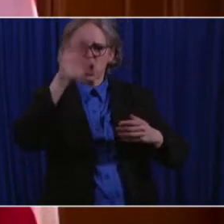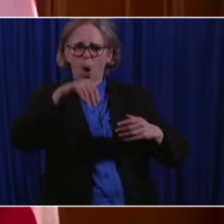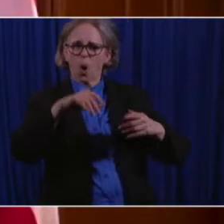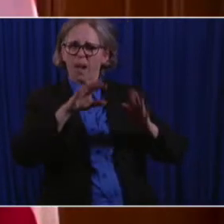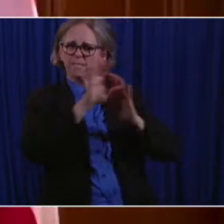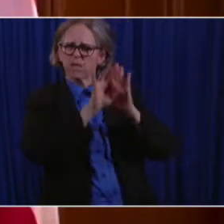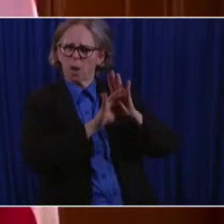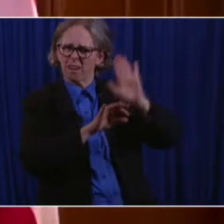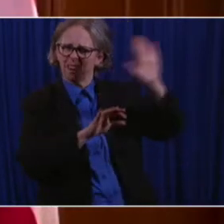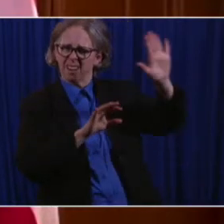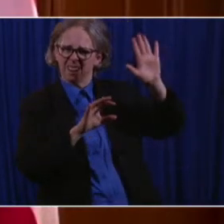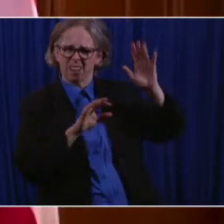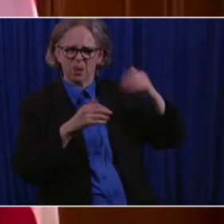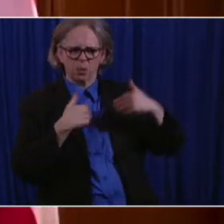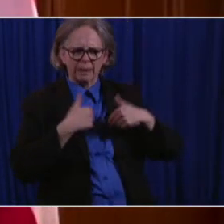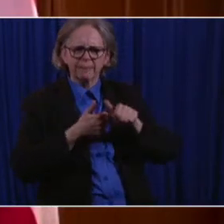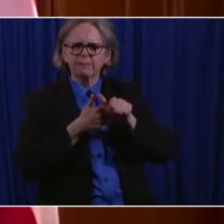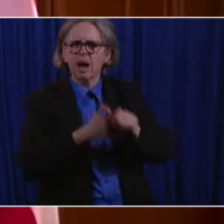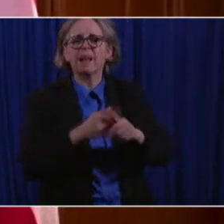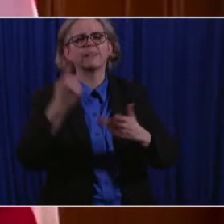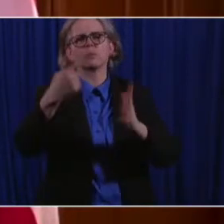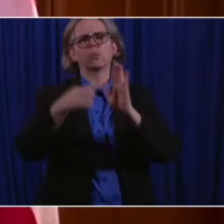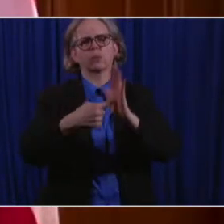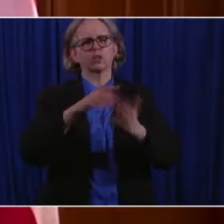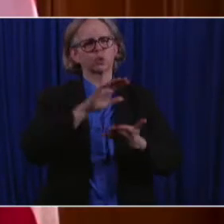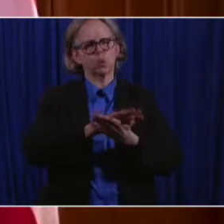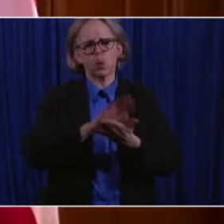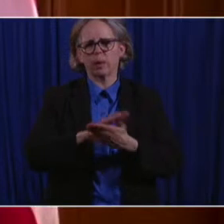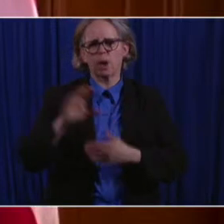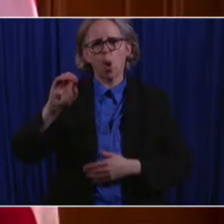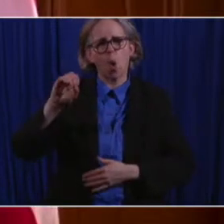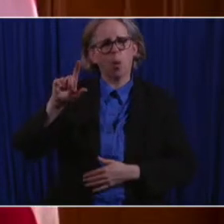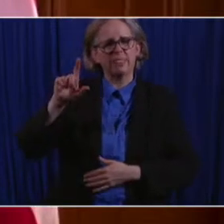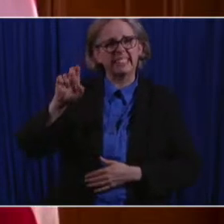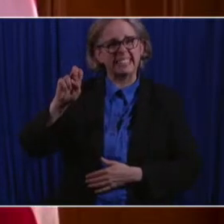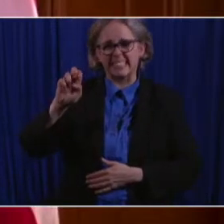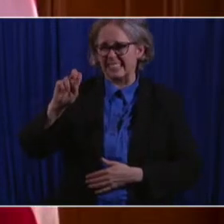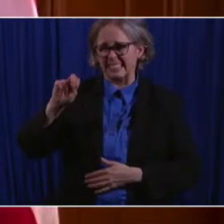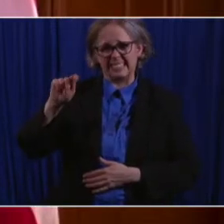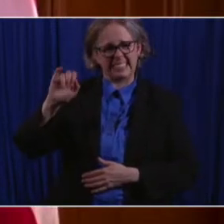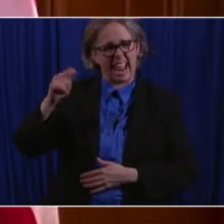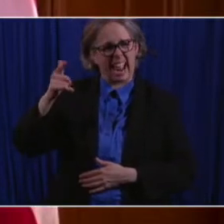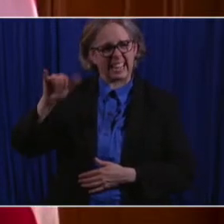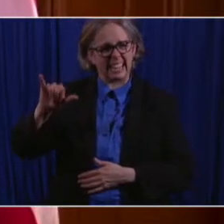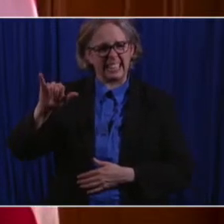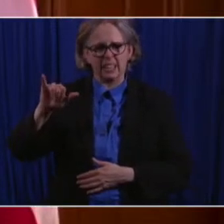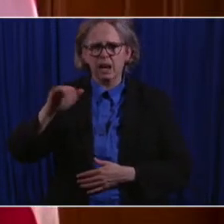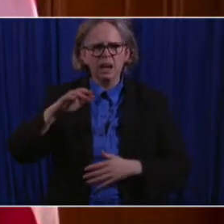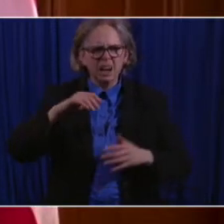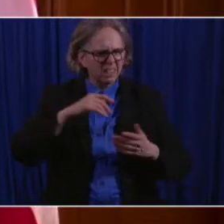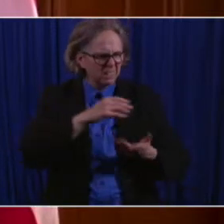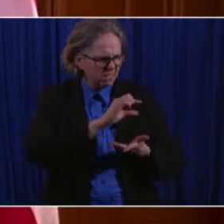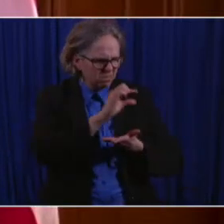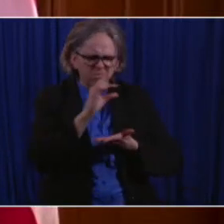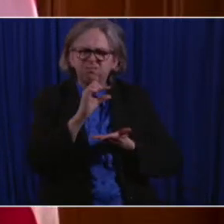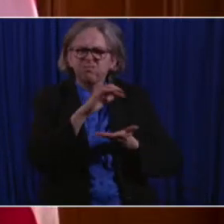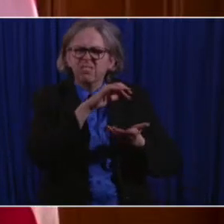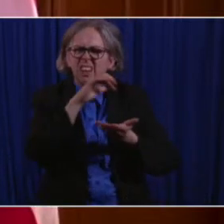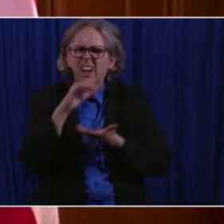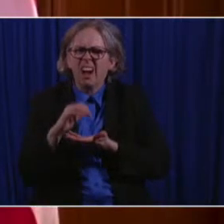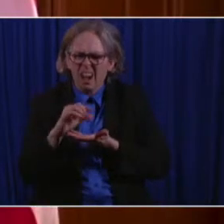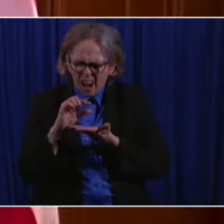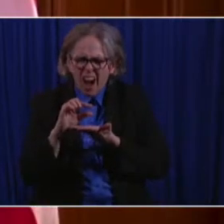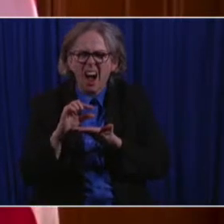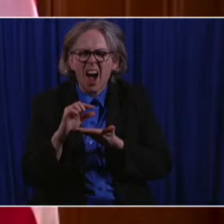for example, that are getting either nothing or virtually nothing. So, we are in the process now of looking at